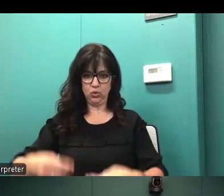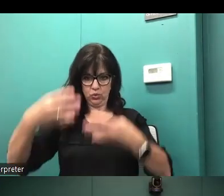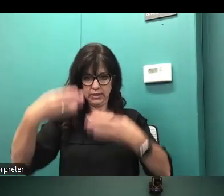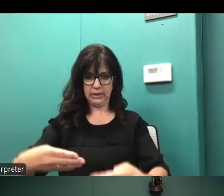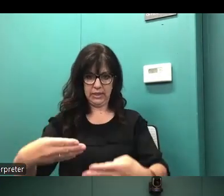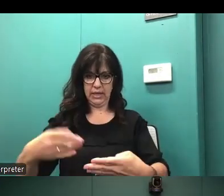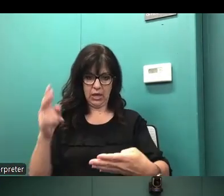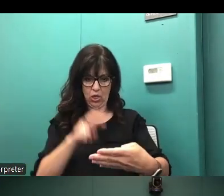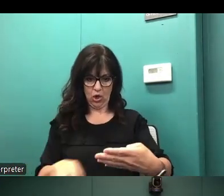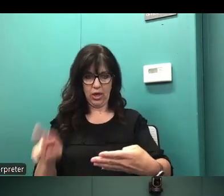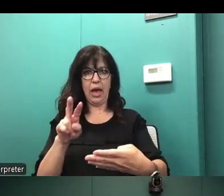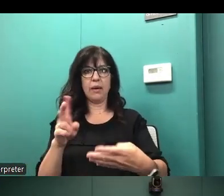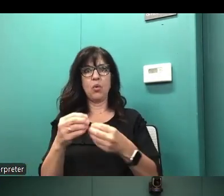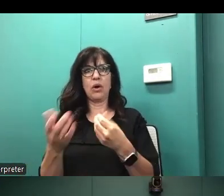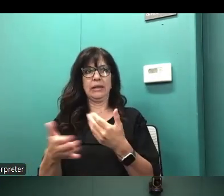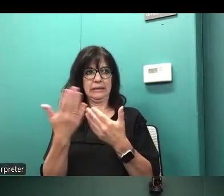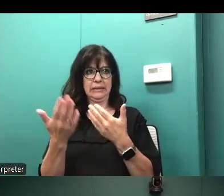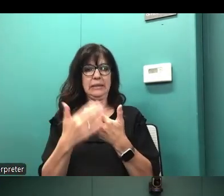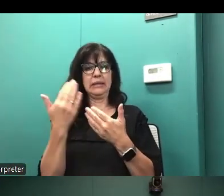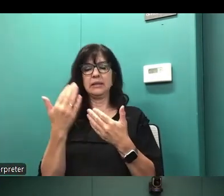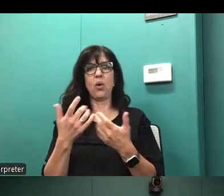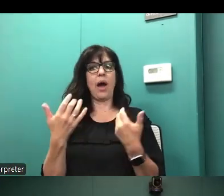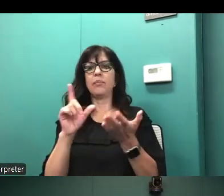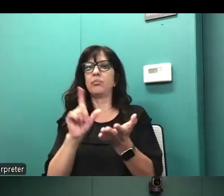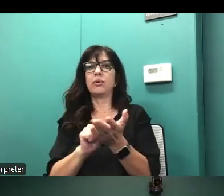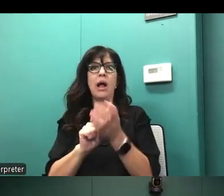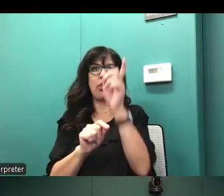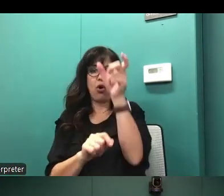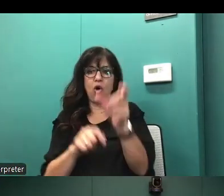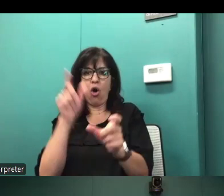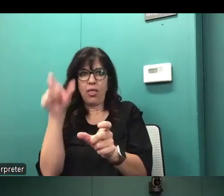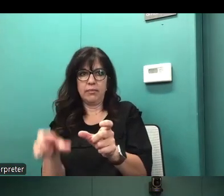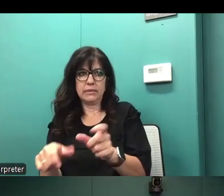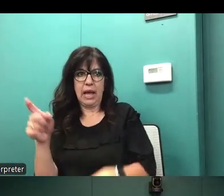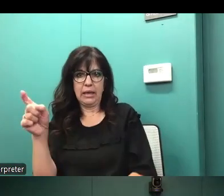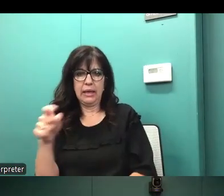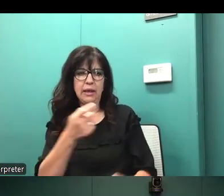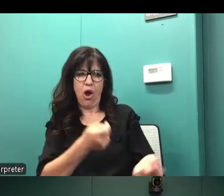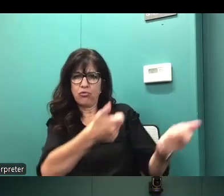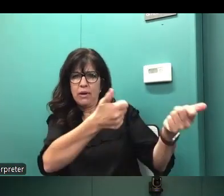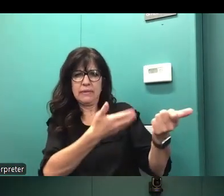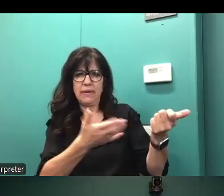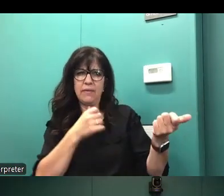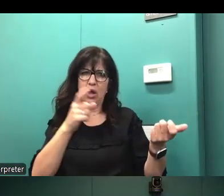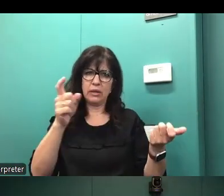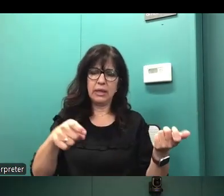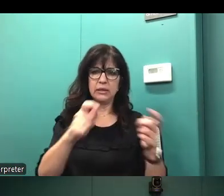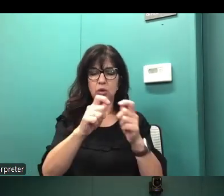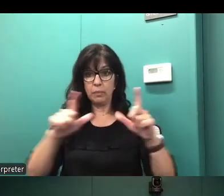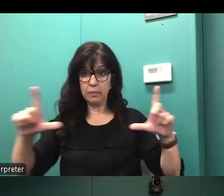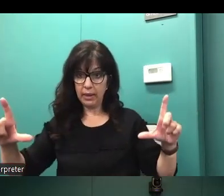front of me. So then I just printed out the columns I needed. I got rid of the stuff I didn't really, but so it was big